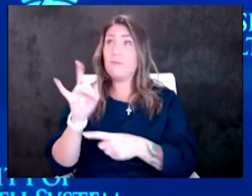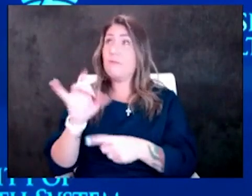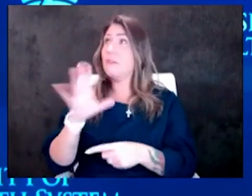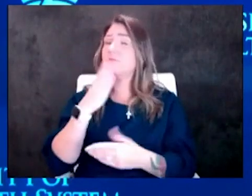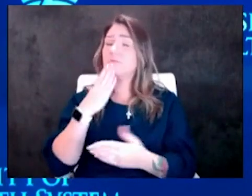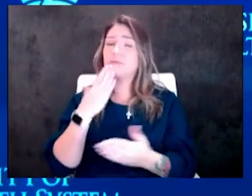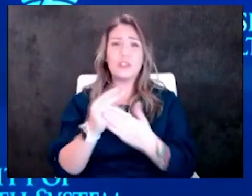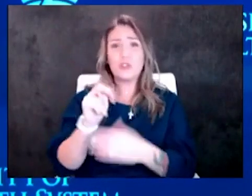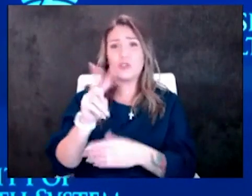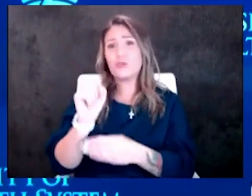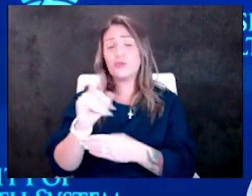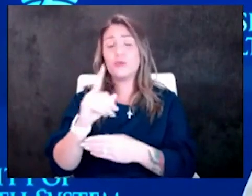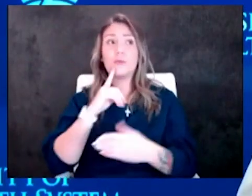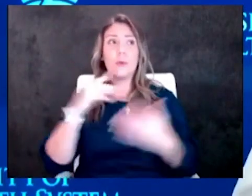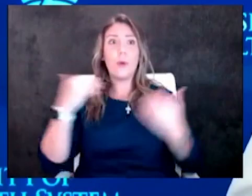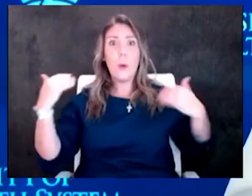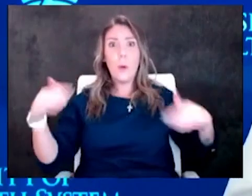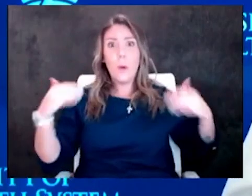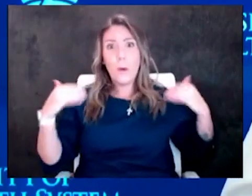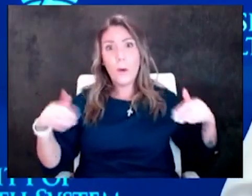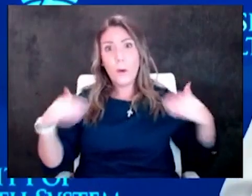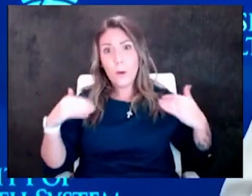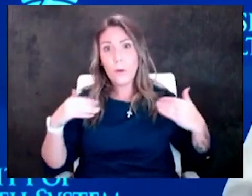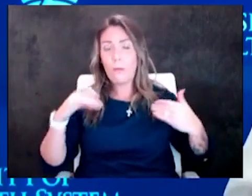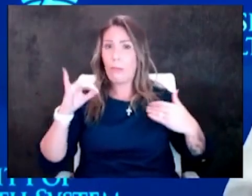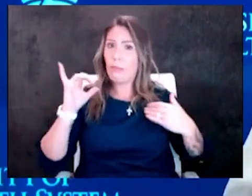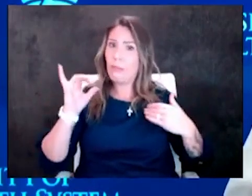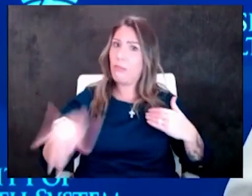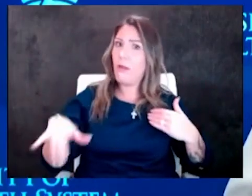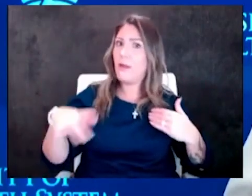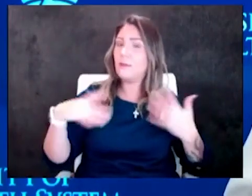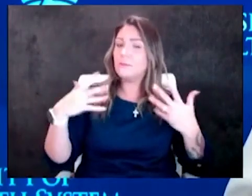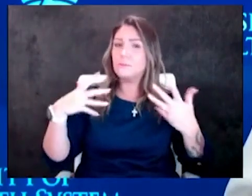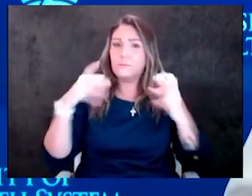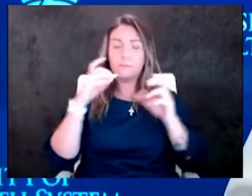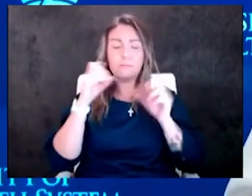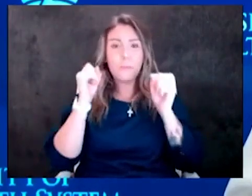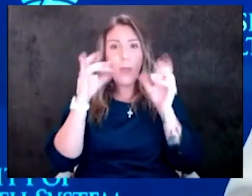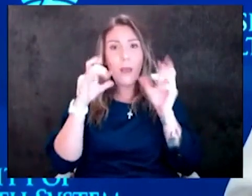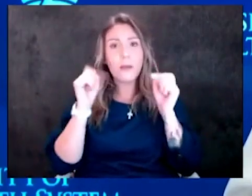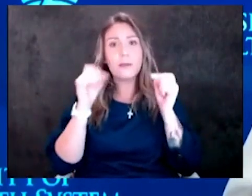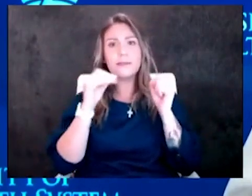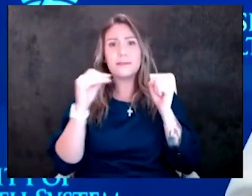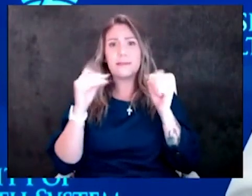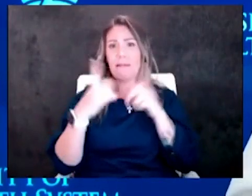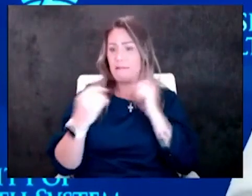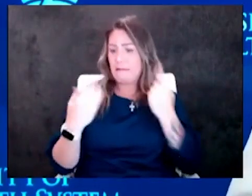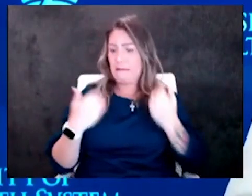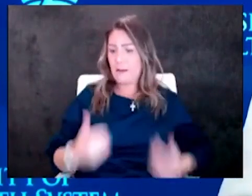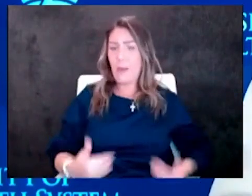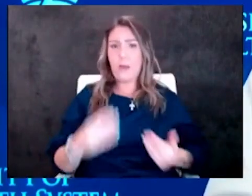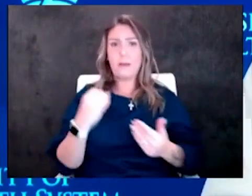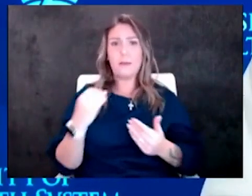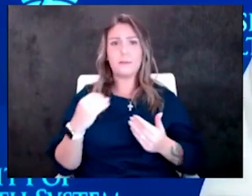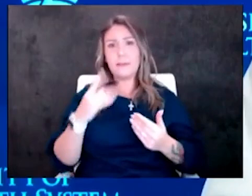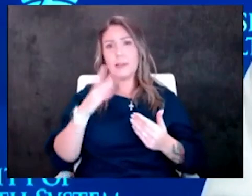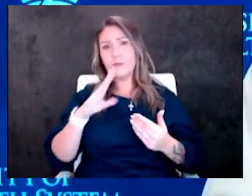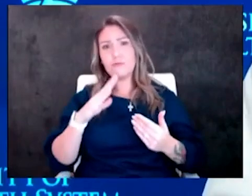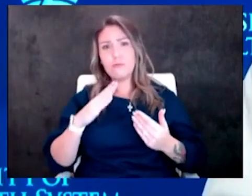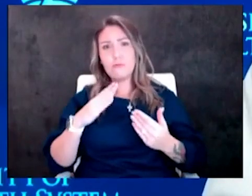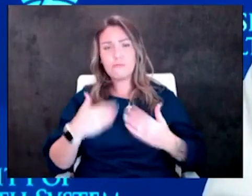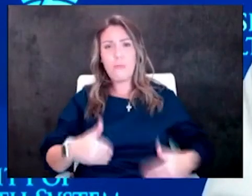changer. Vaccination plus the Pfizer pill, antibodies if you're really sick or if you have a compromised immune system,